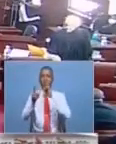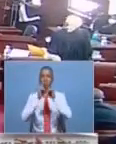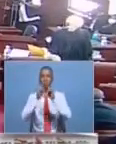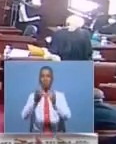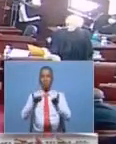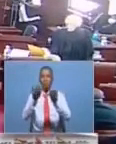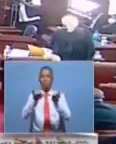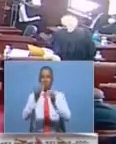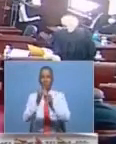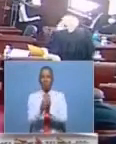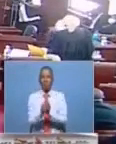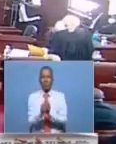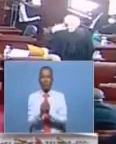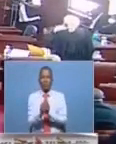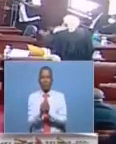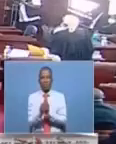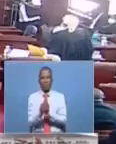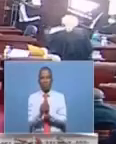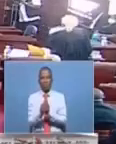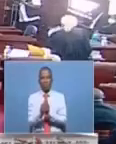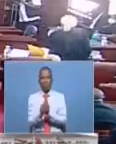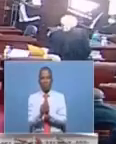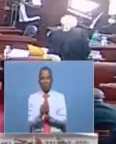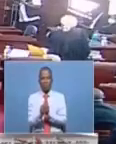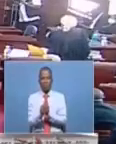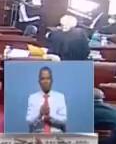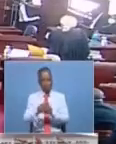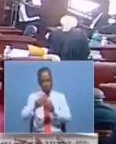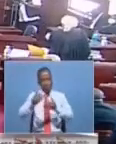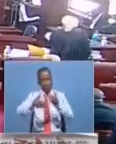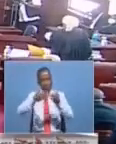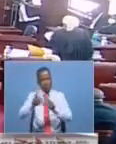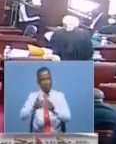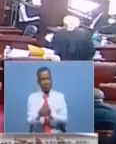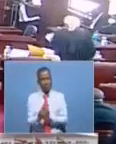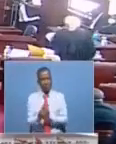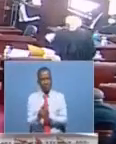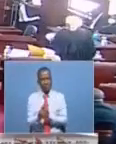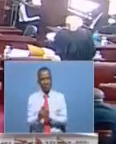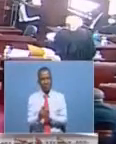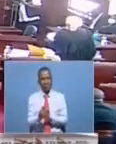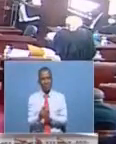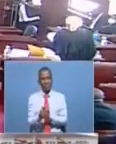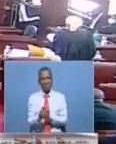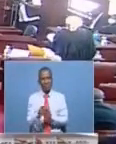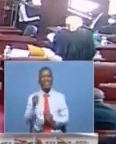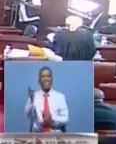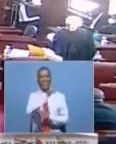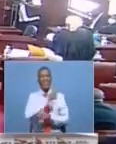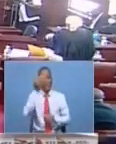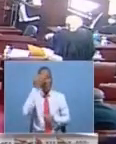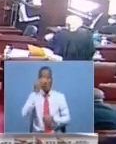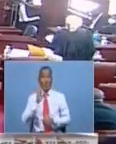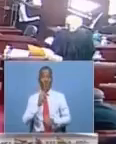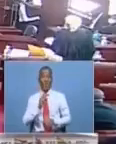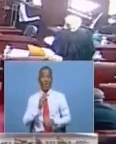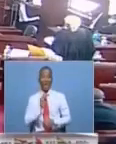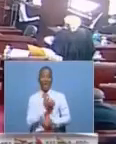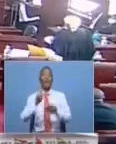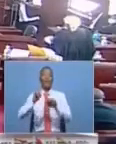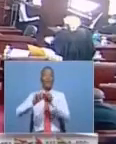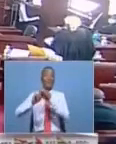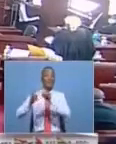the ethical boundaries. My lord, we shall proceed. Everybody here knows that you are very good friends. Before your lordship